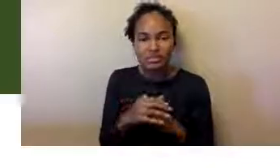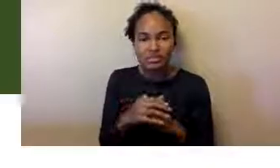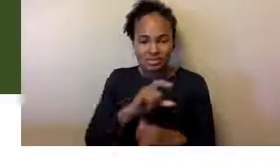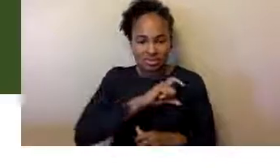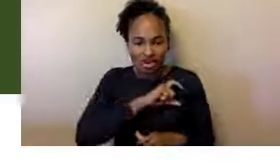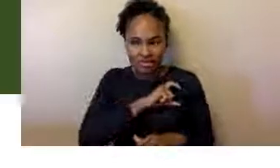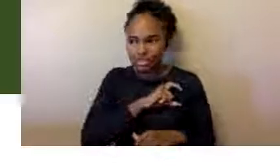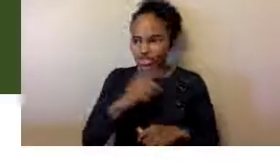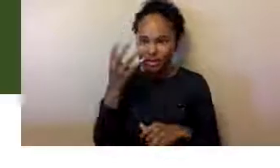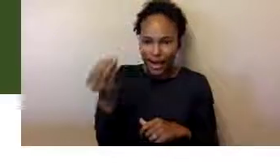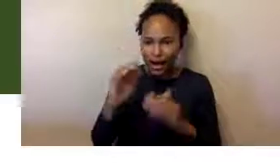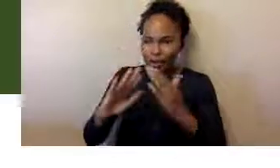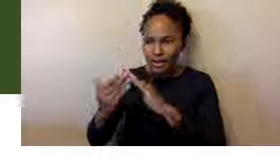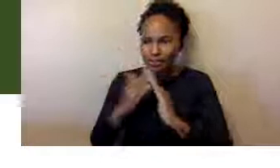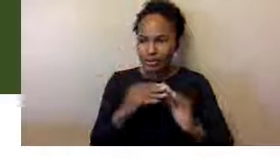on the ground.